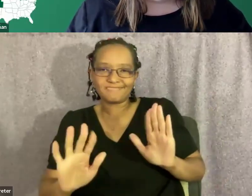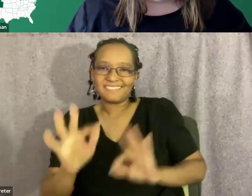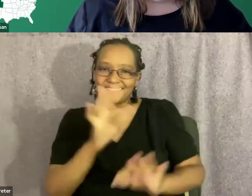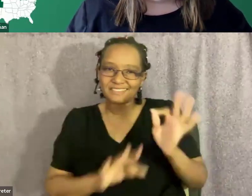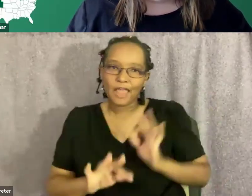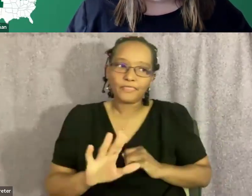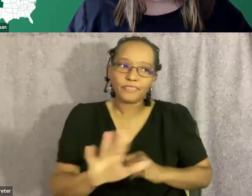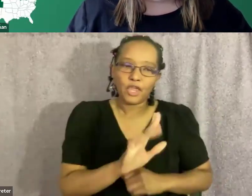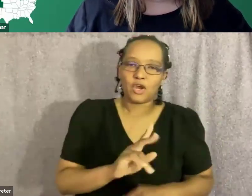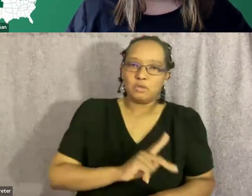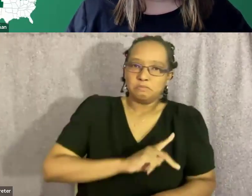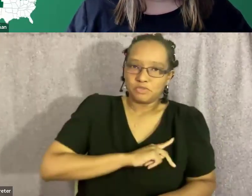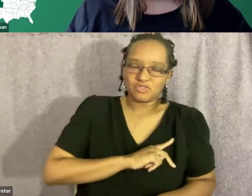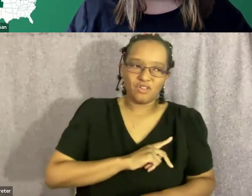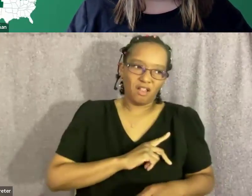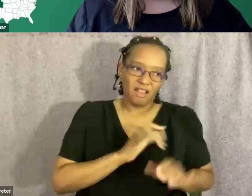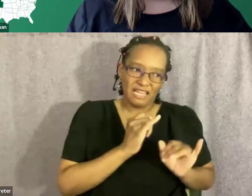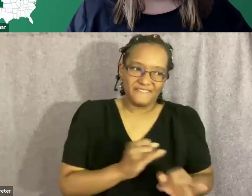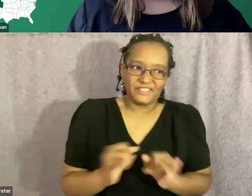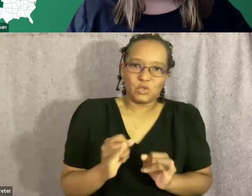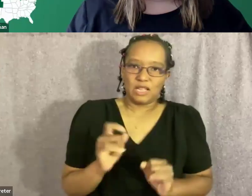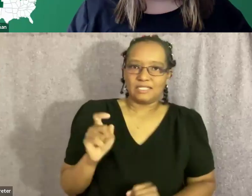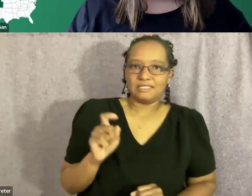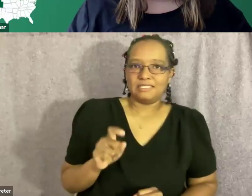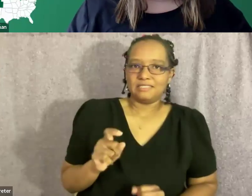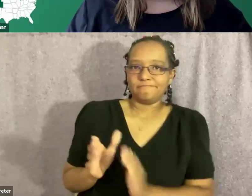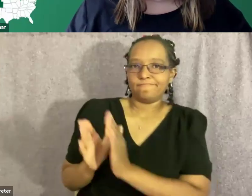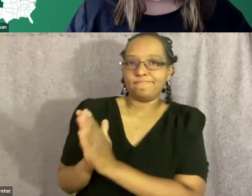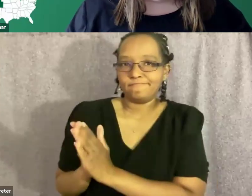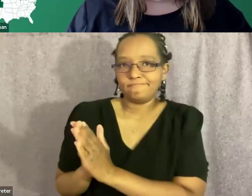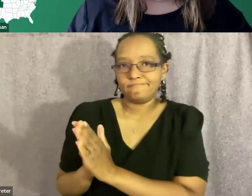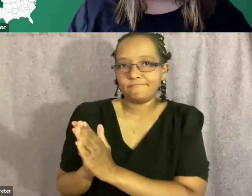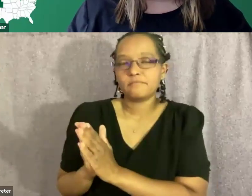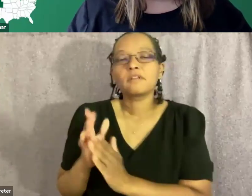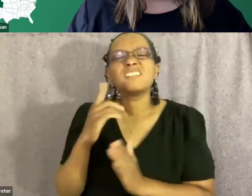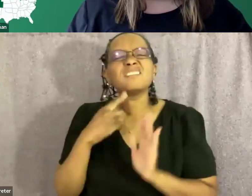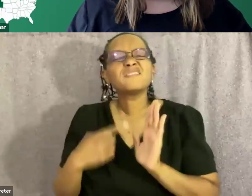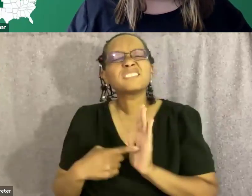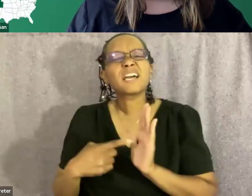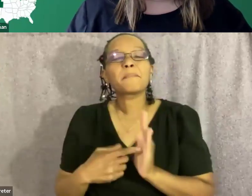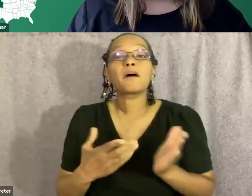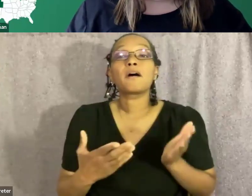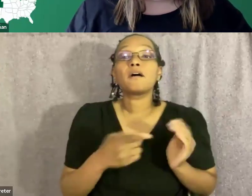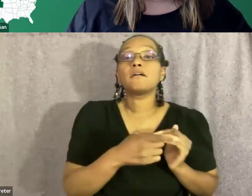things based on their personal needs. So a person might ask a doctor's office, for